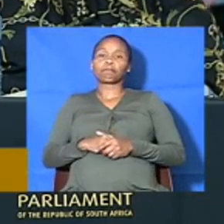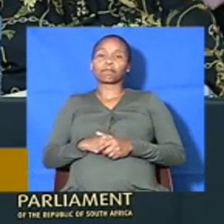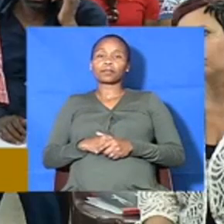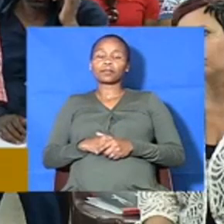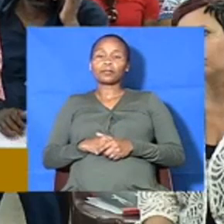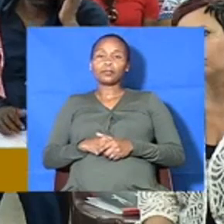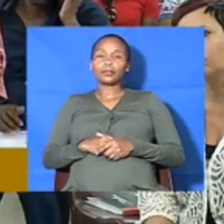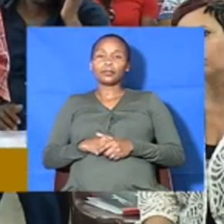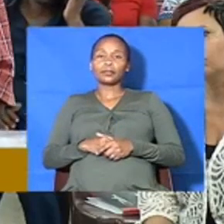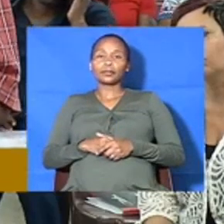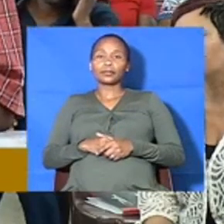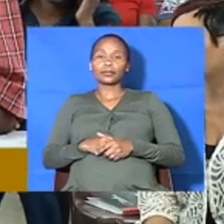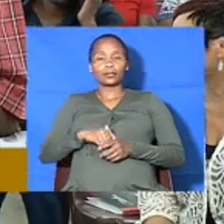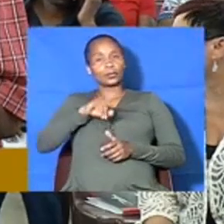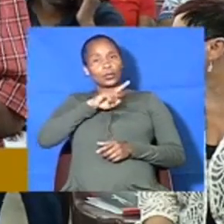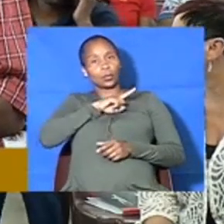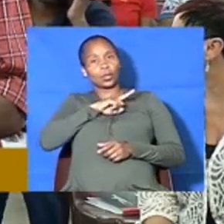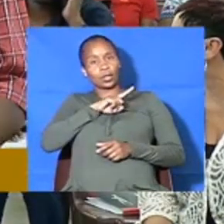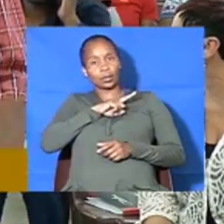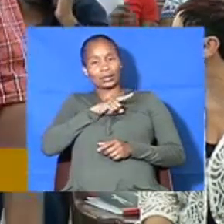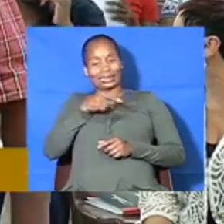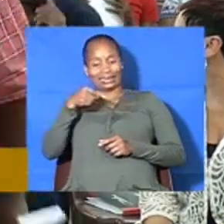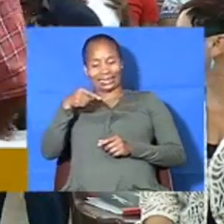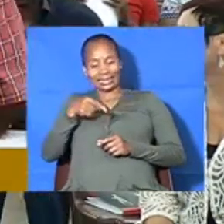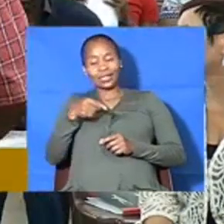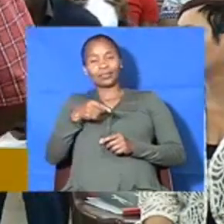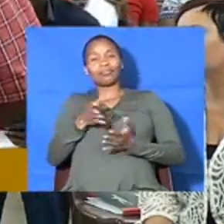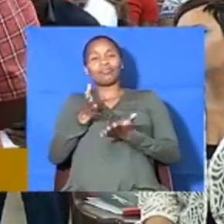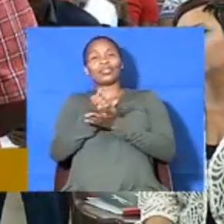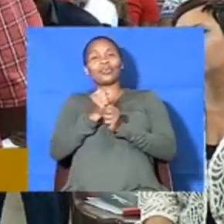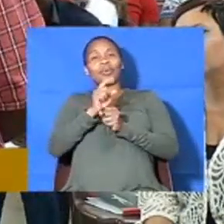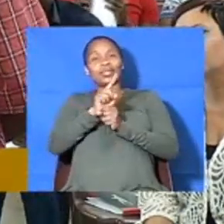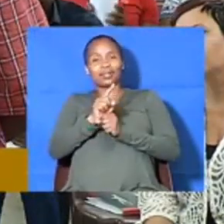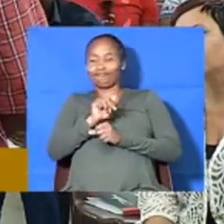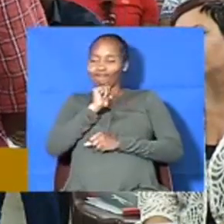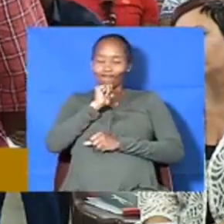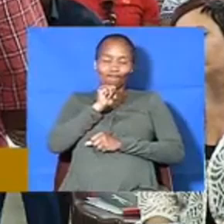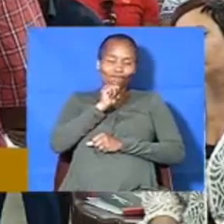that is written Mr. Roofing Youth Project,